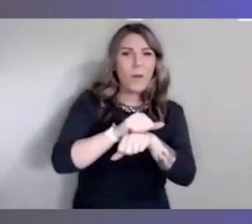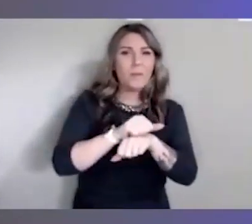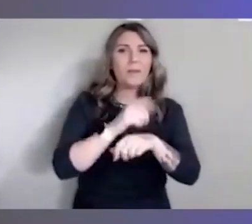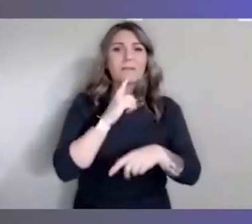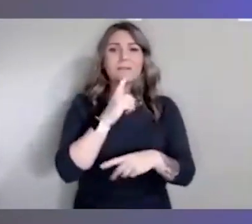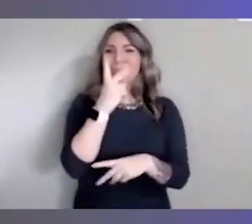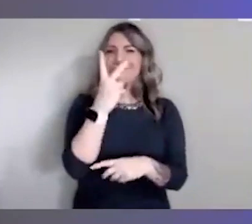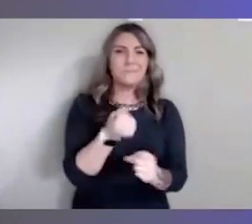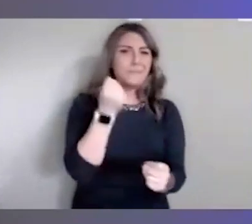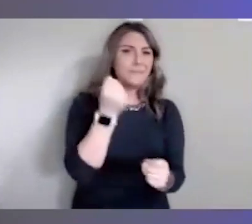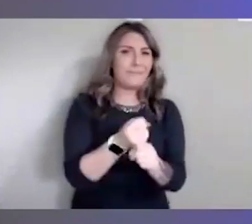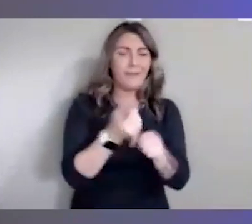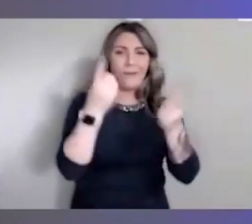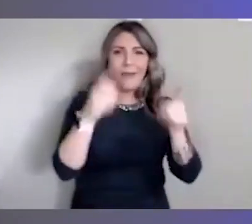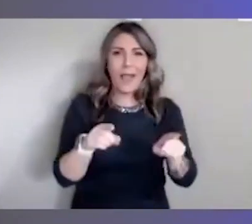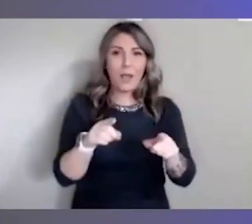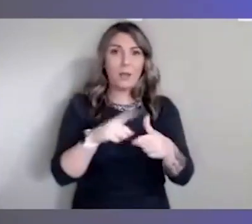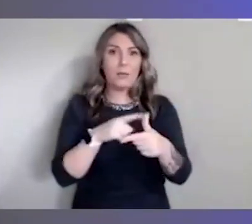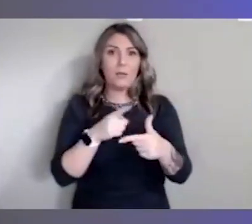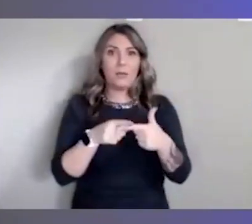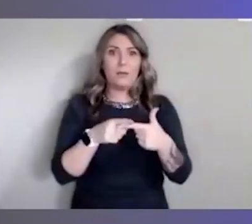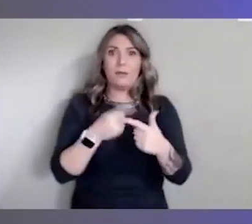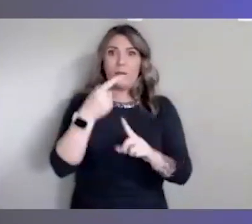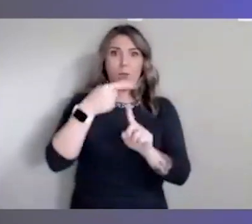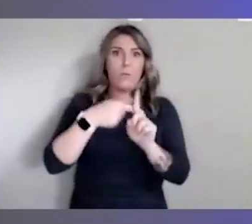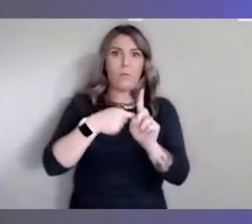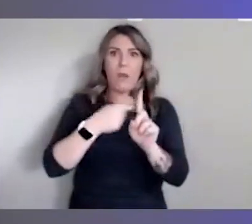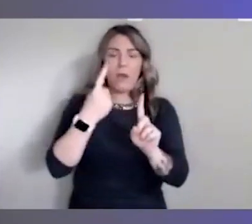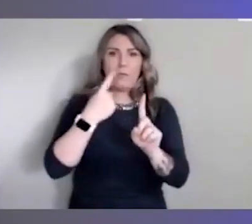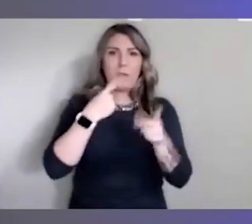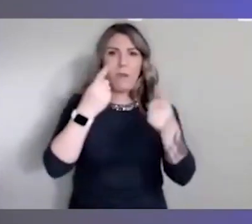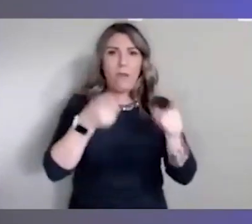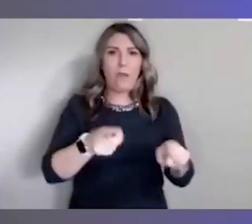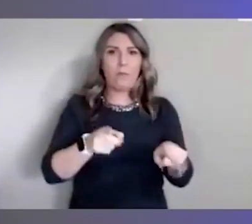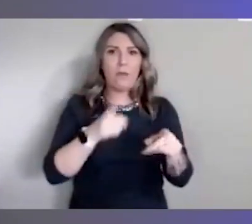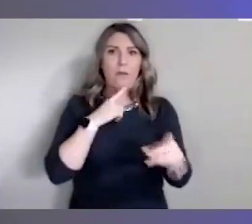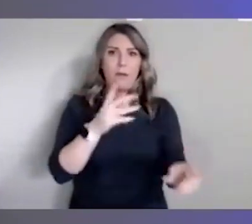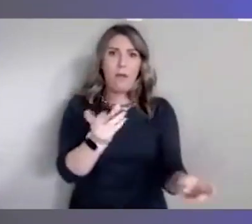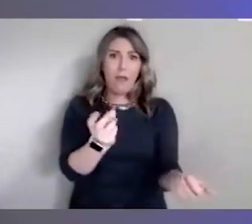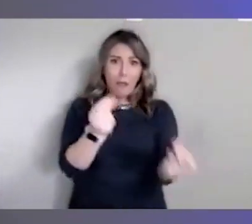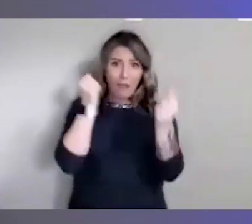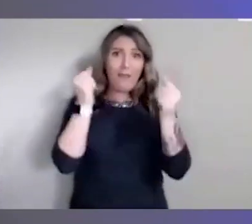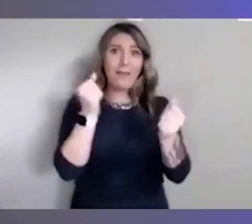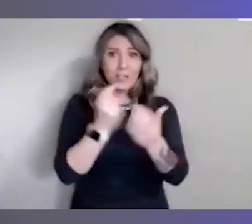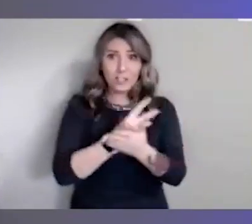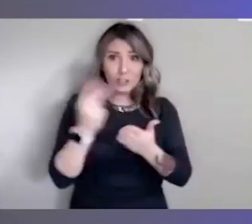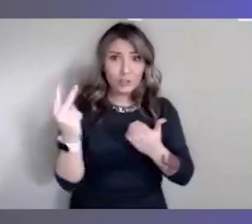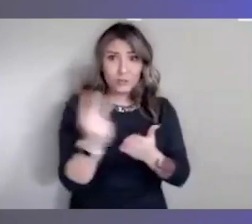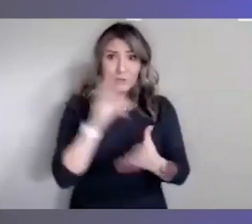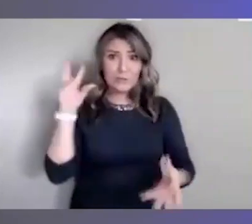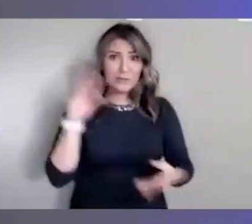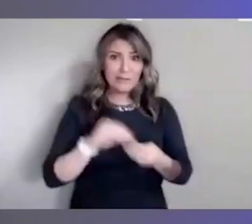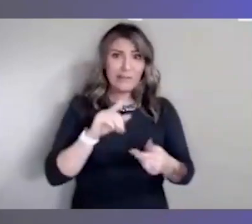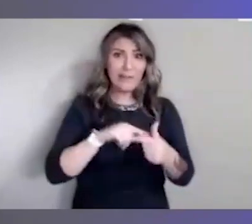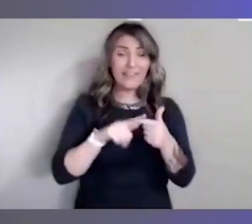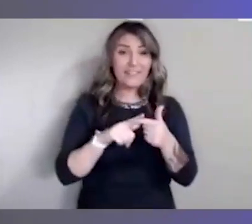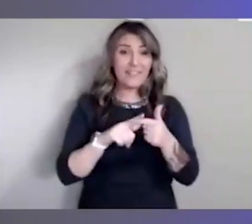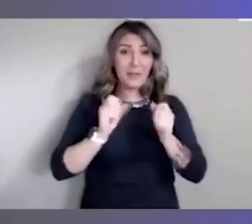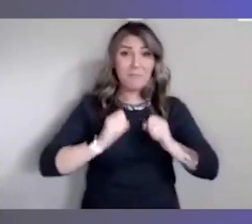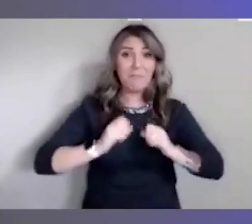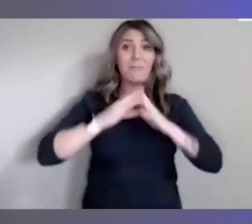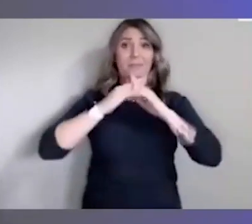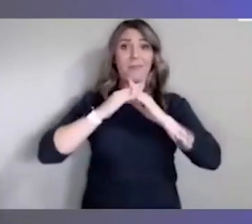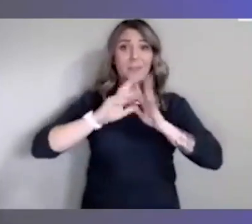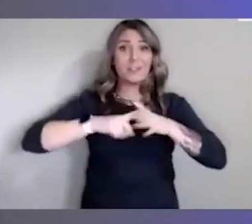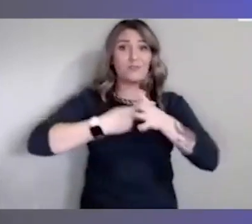rollout, and it happened within a month or two, or yeah, month 2 and weeks. A half. That's amazing to me. It's amazing. Necessity is the mother of